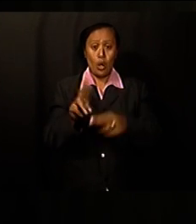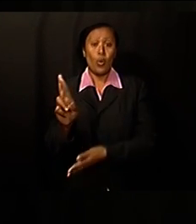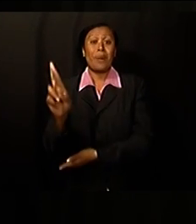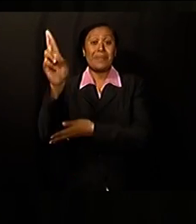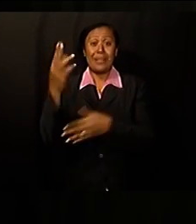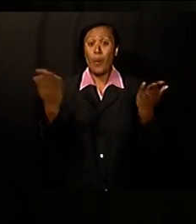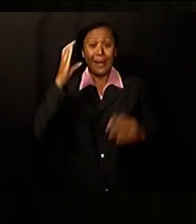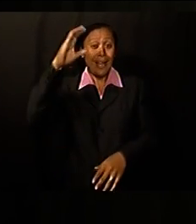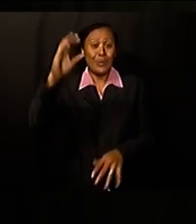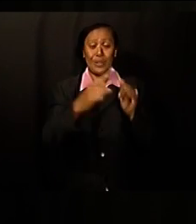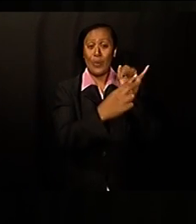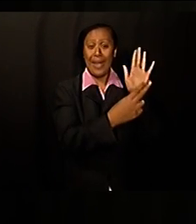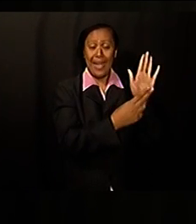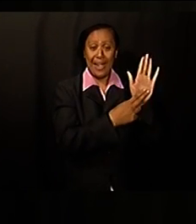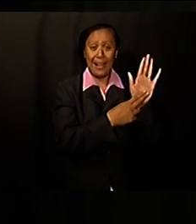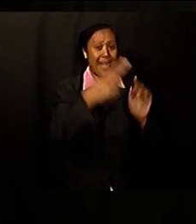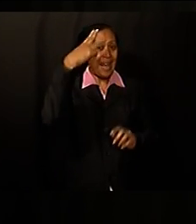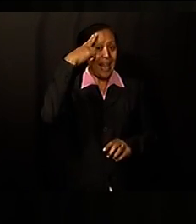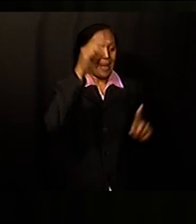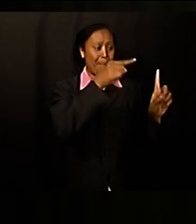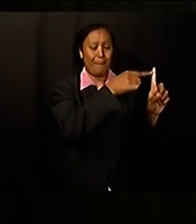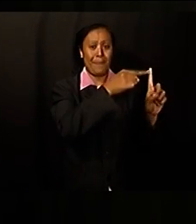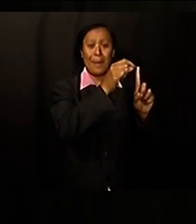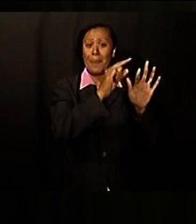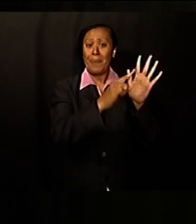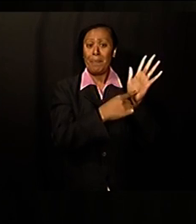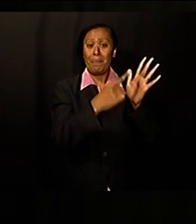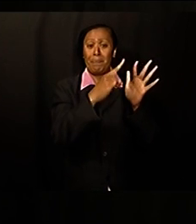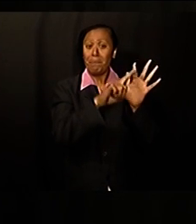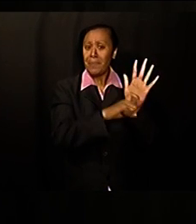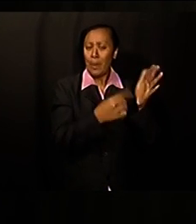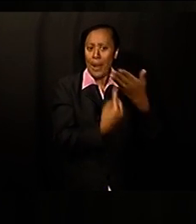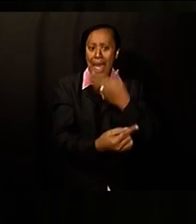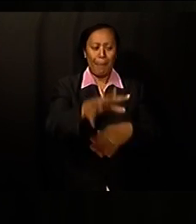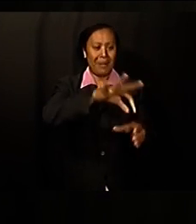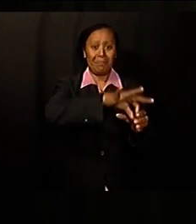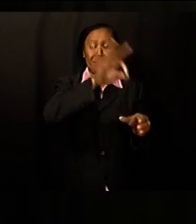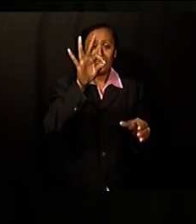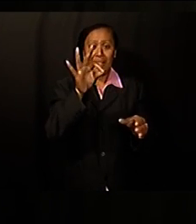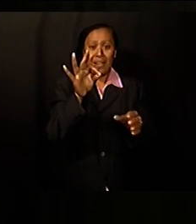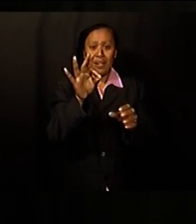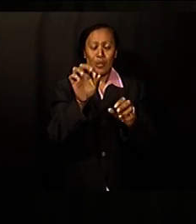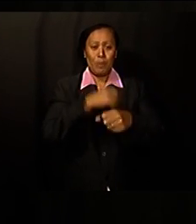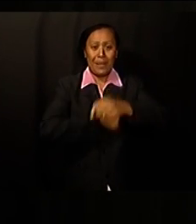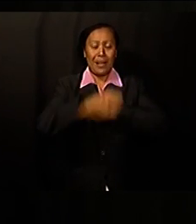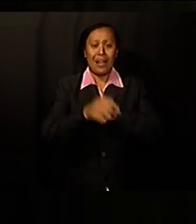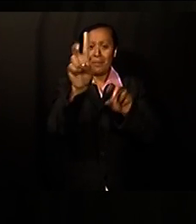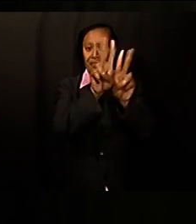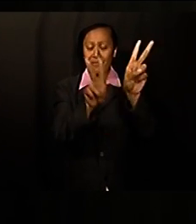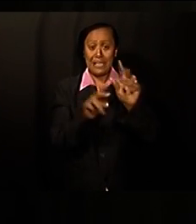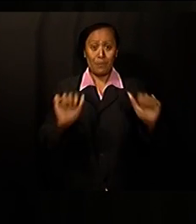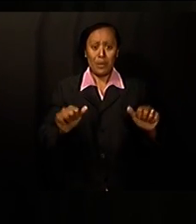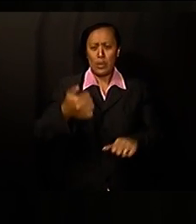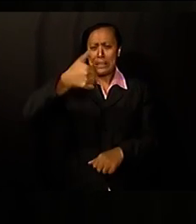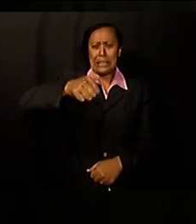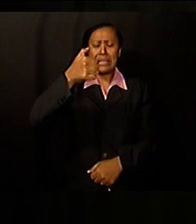permanent representative to the United Nations, Ambassador Peter Thompson, has been elected to serve as a vice president for the